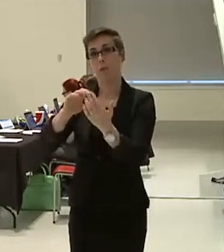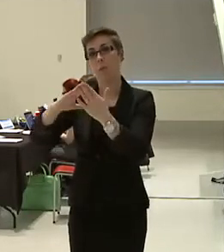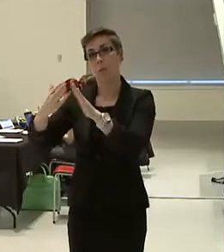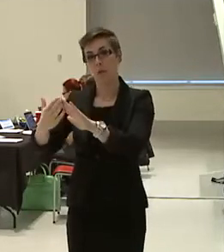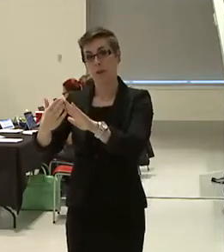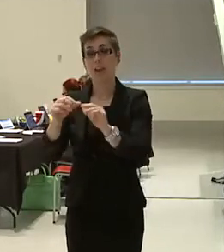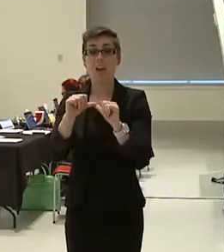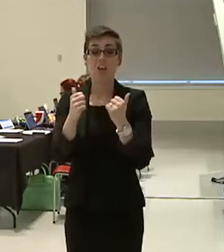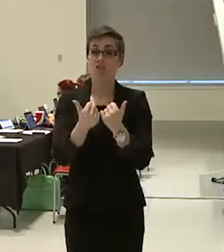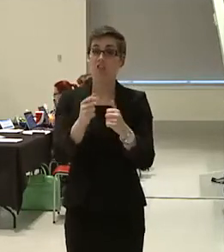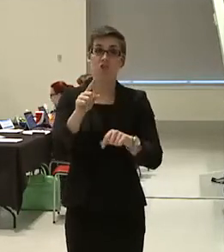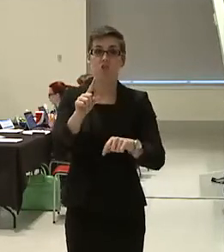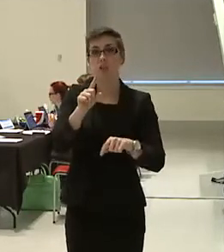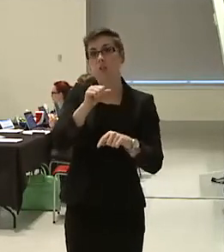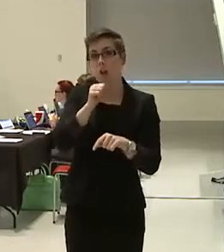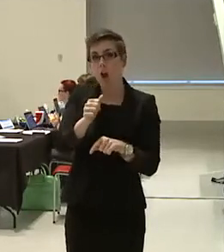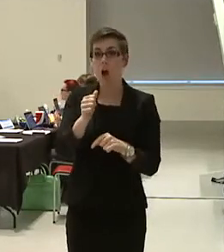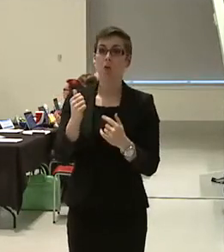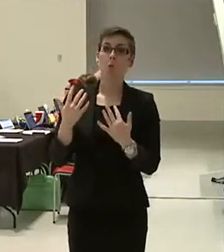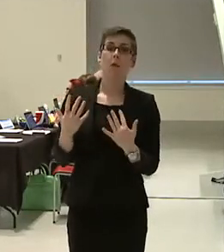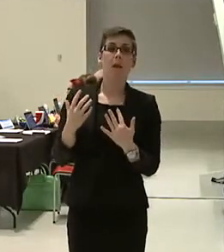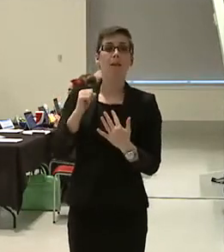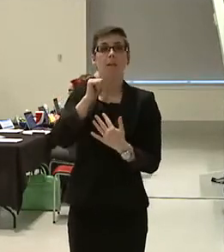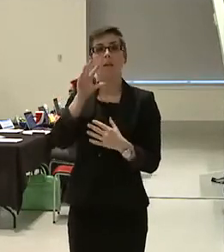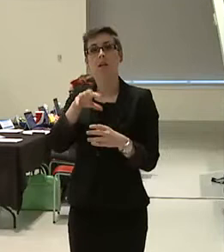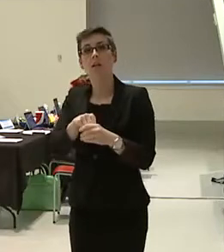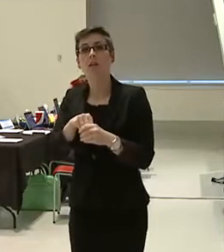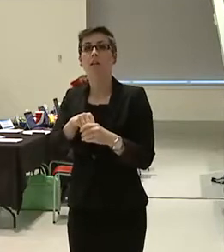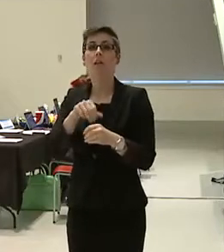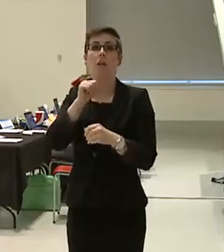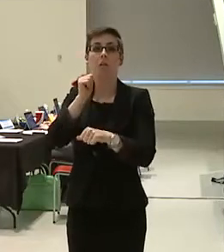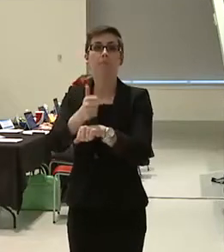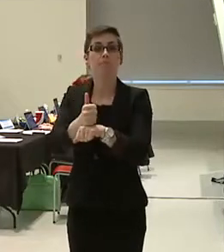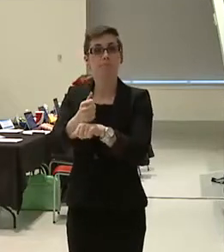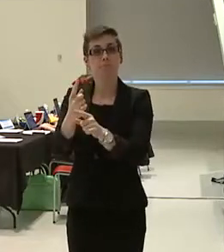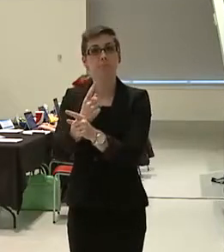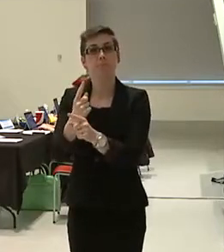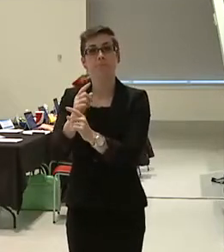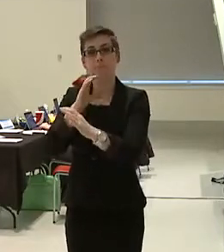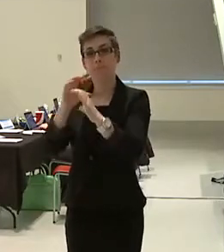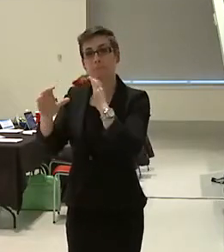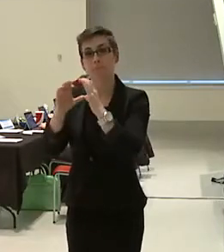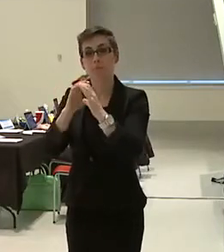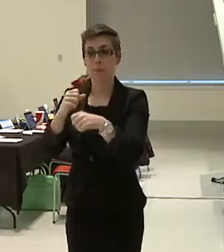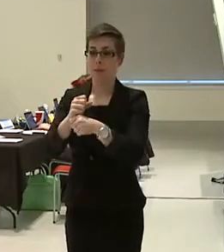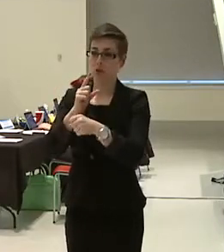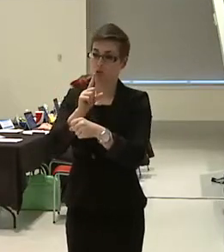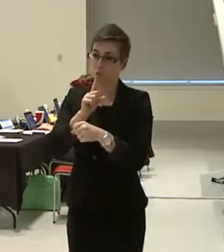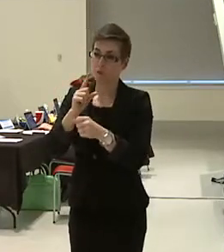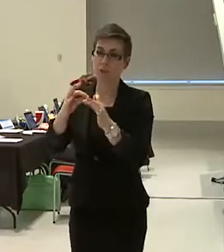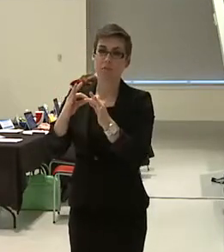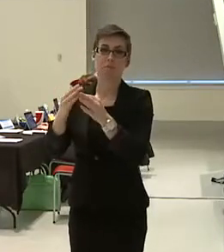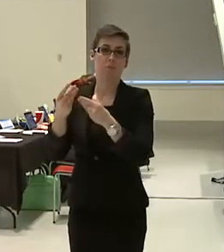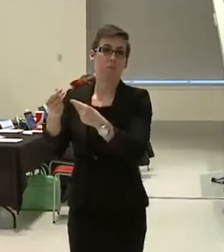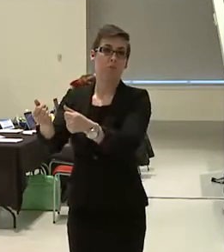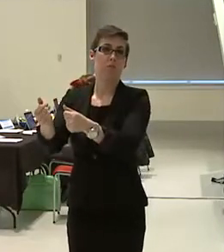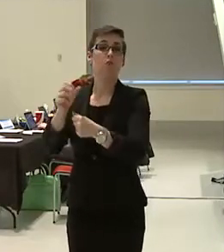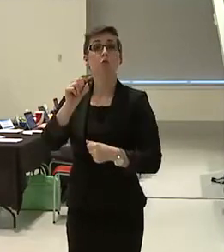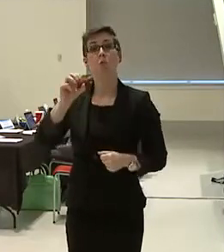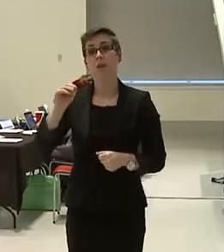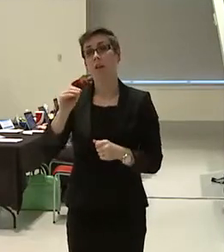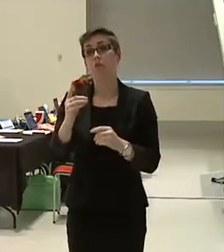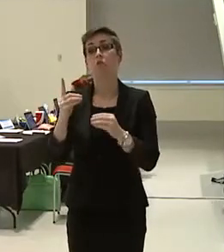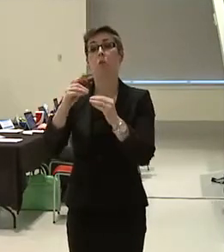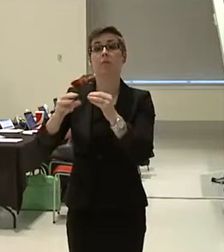opportunity to show their communities that they are present and working hard to protect and serve all individuals. Social media is just one more way